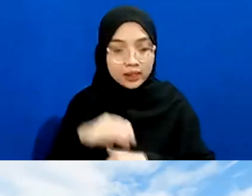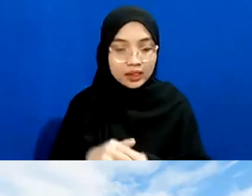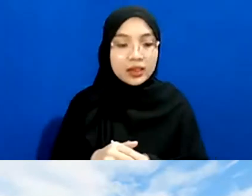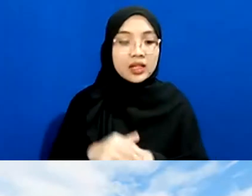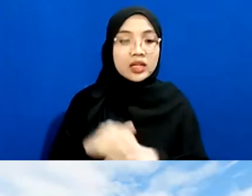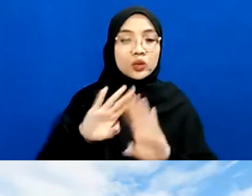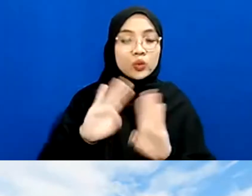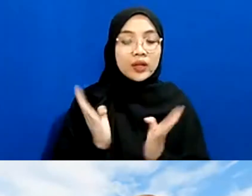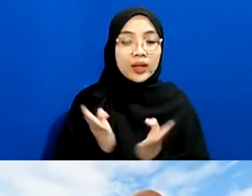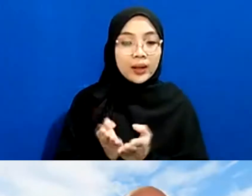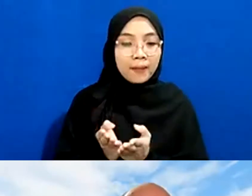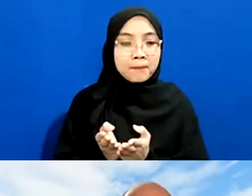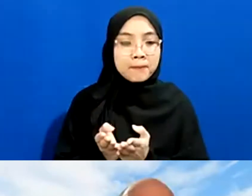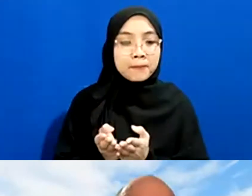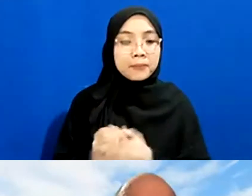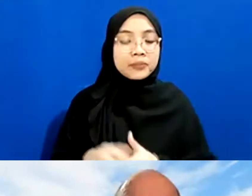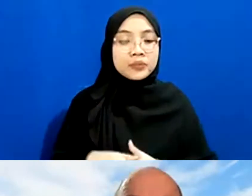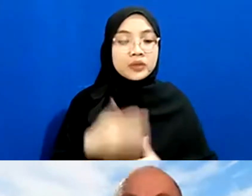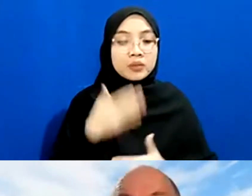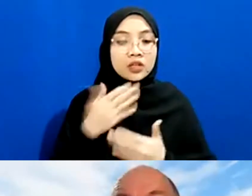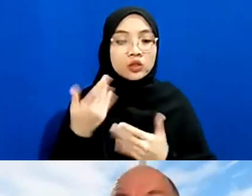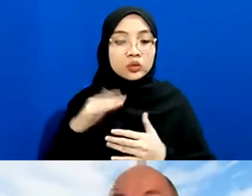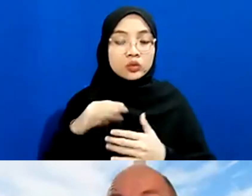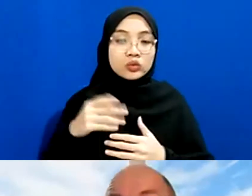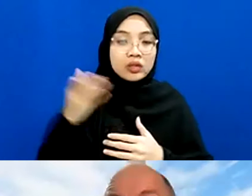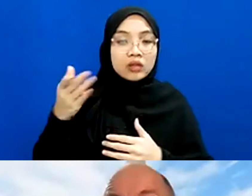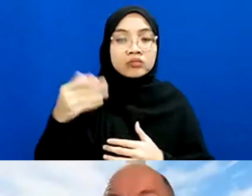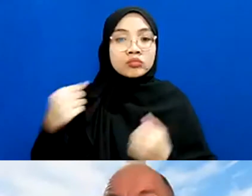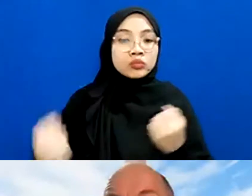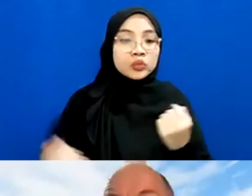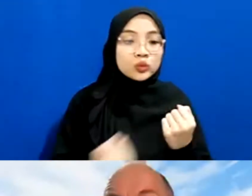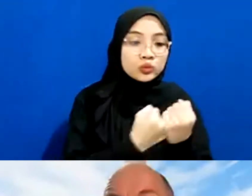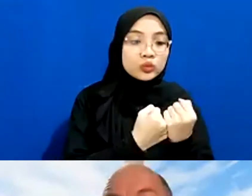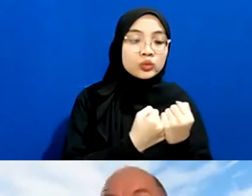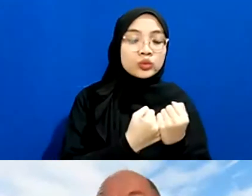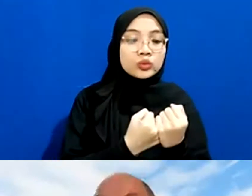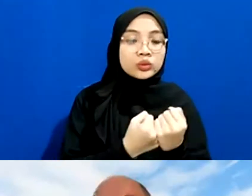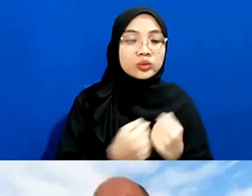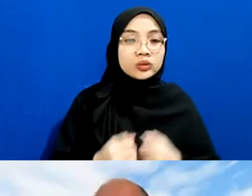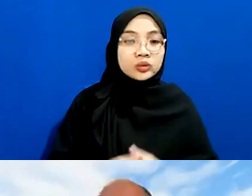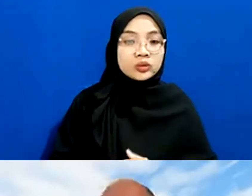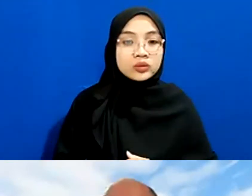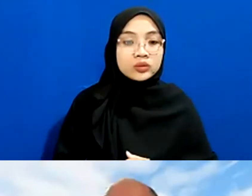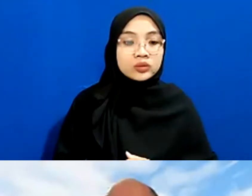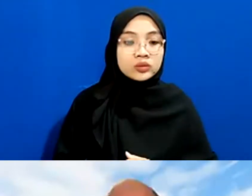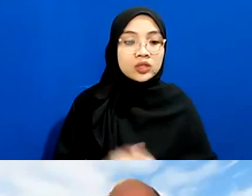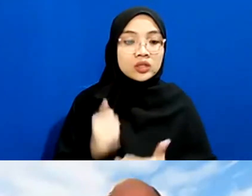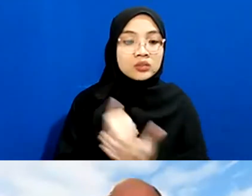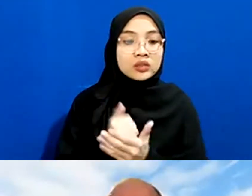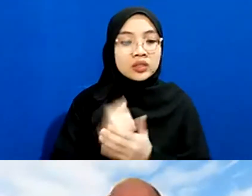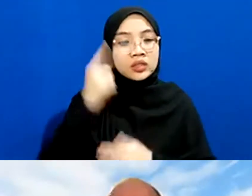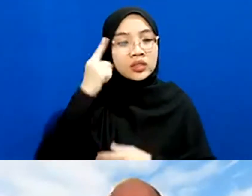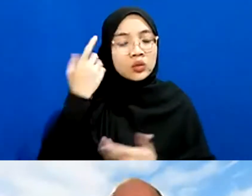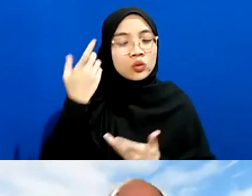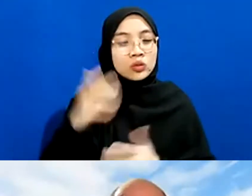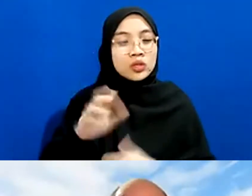which has been, I think, very supportive. I remember 5 years or so